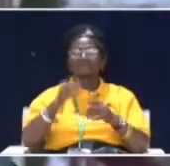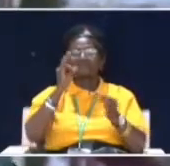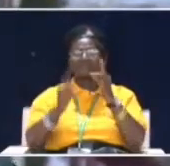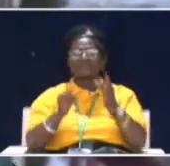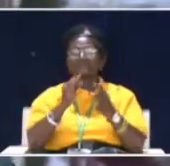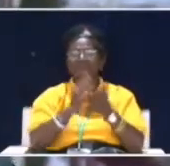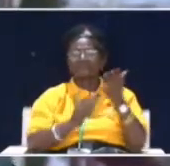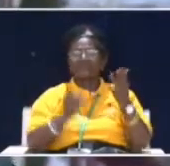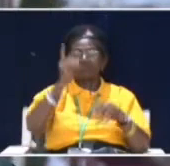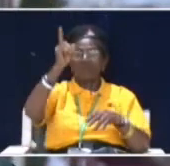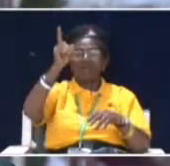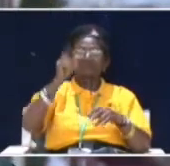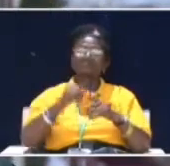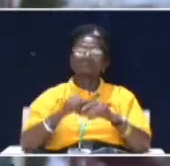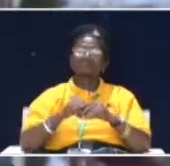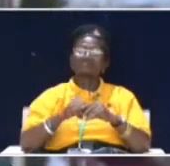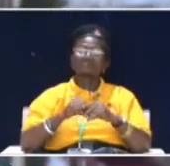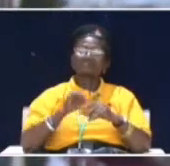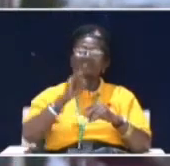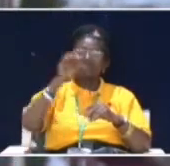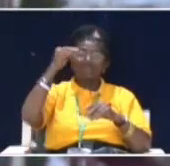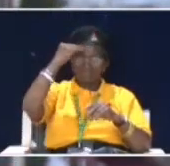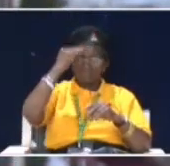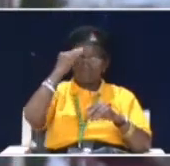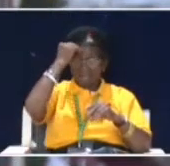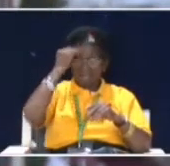someone is mad,